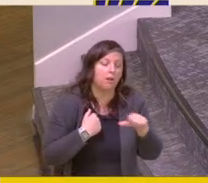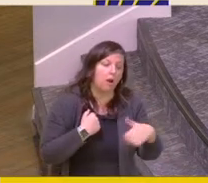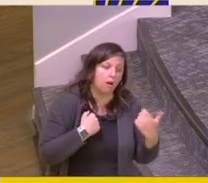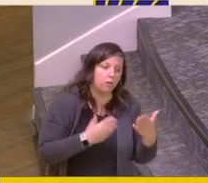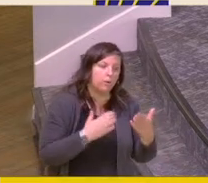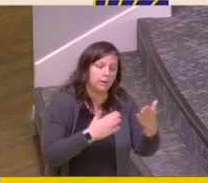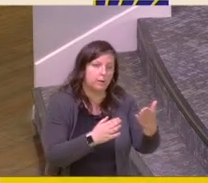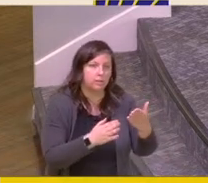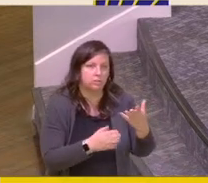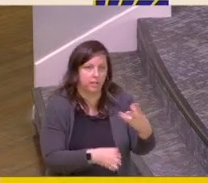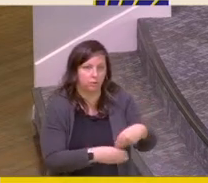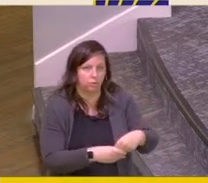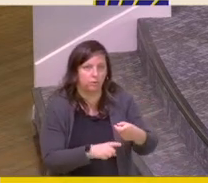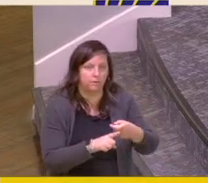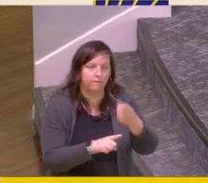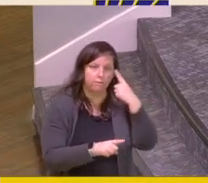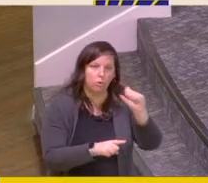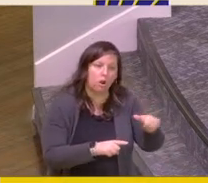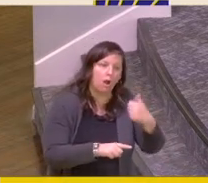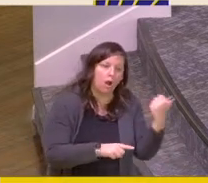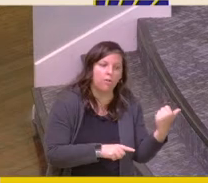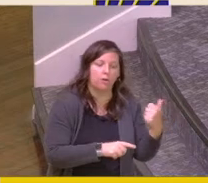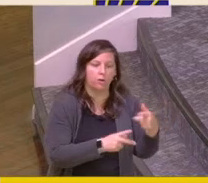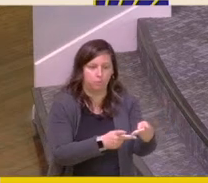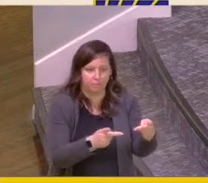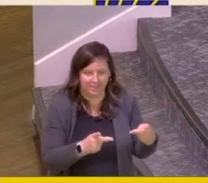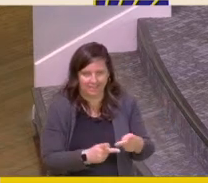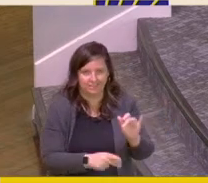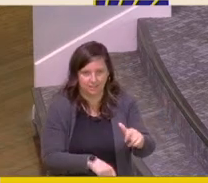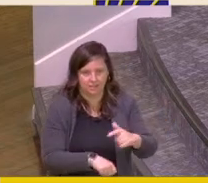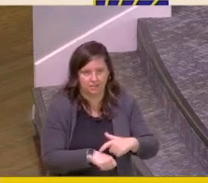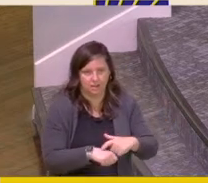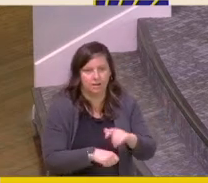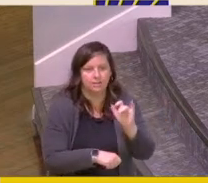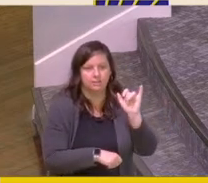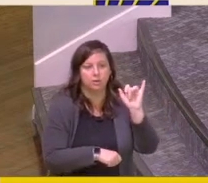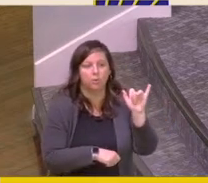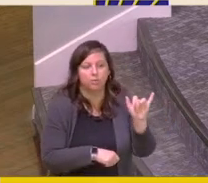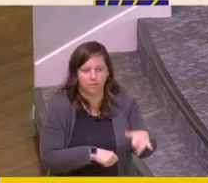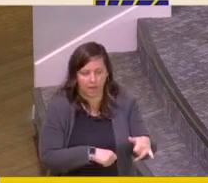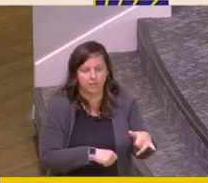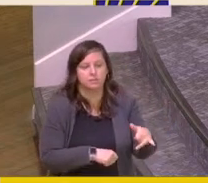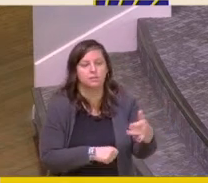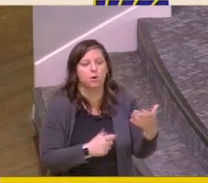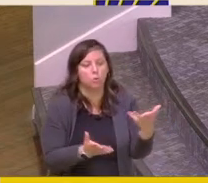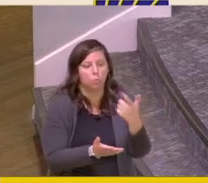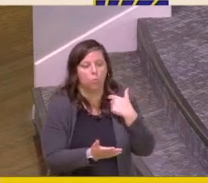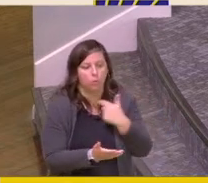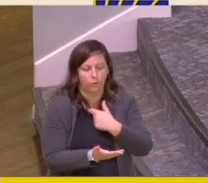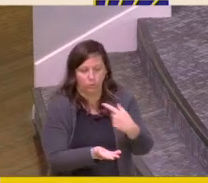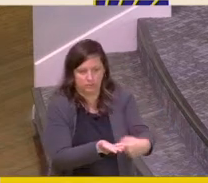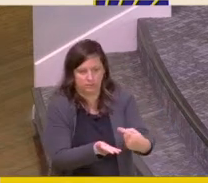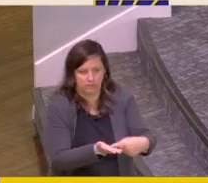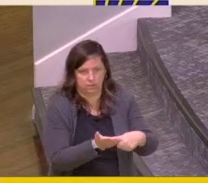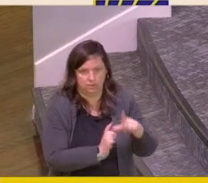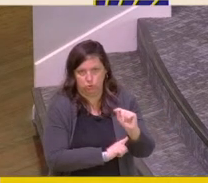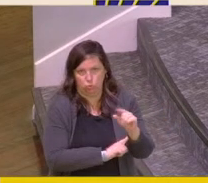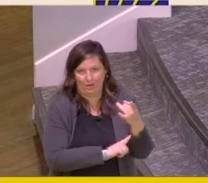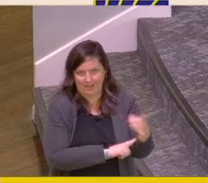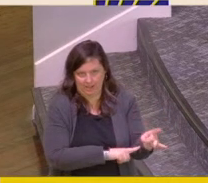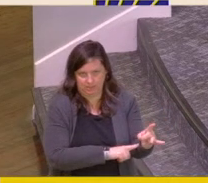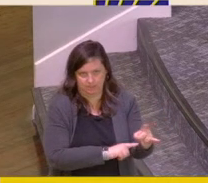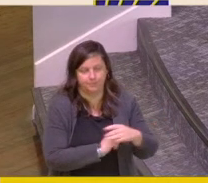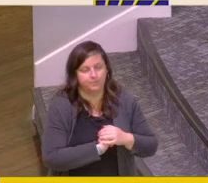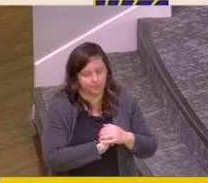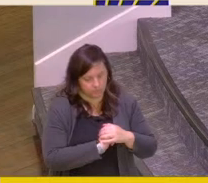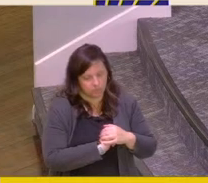the Clarke County School District at the time. So that was where we were in 2018. From